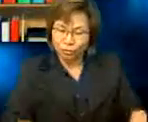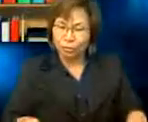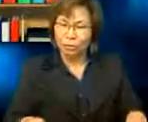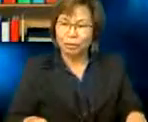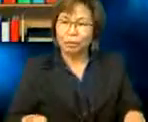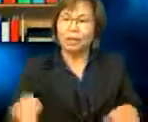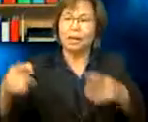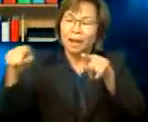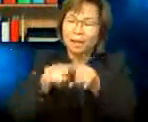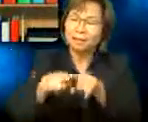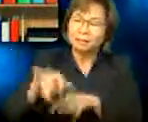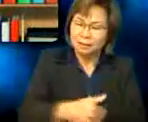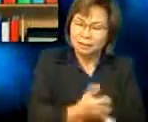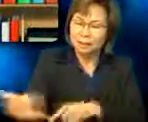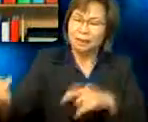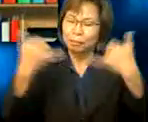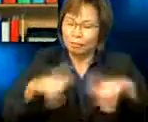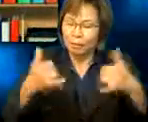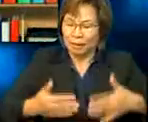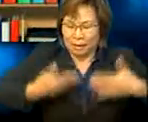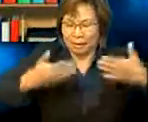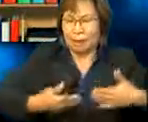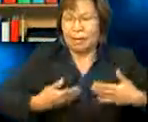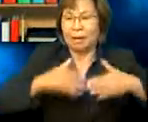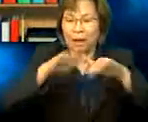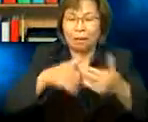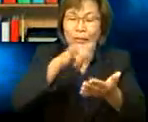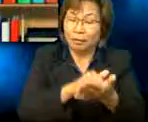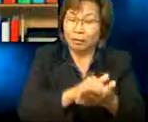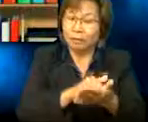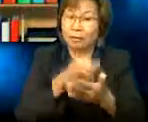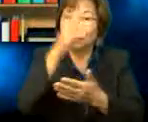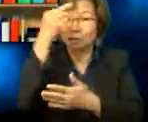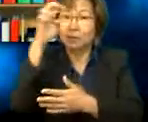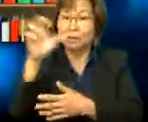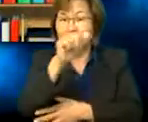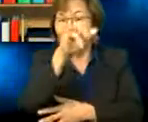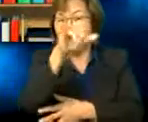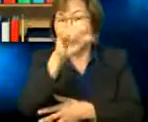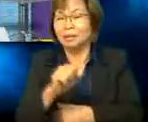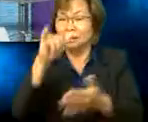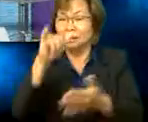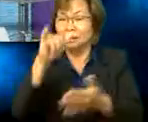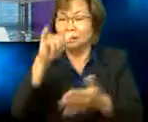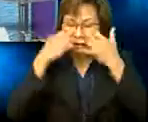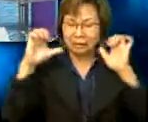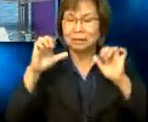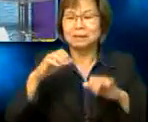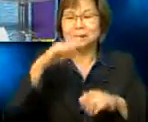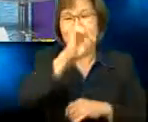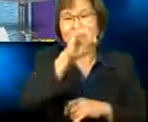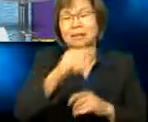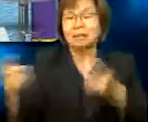children as they play happily. How about that, Mr. Aris? That's excellent,